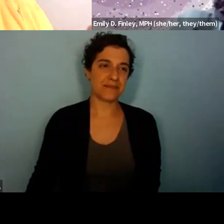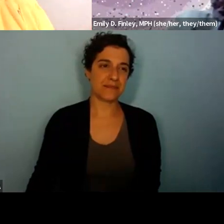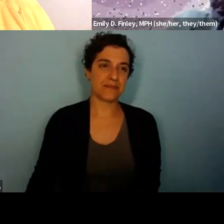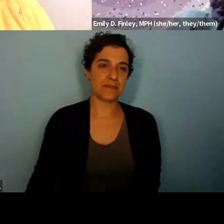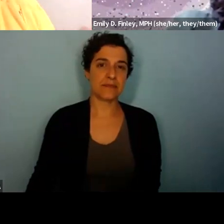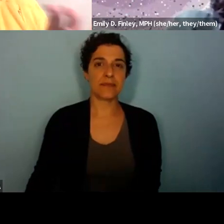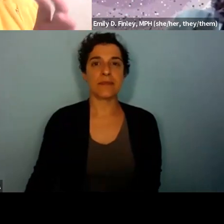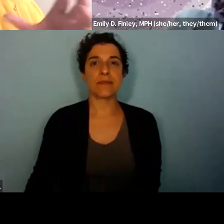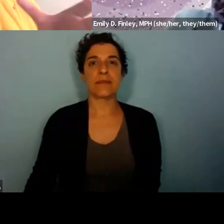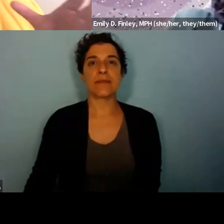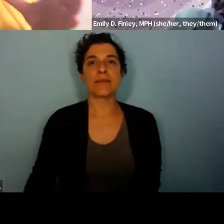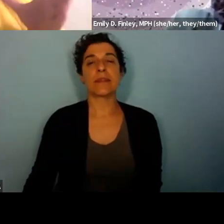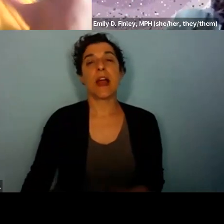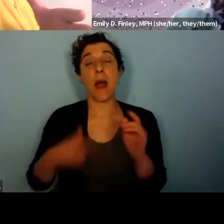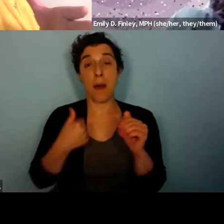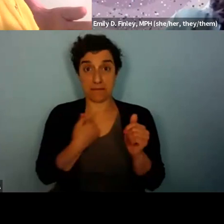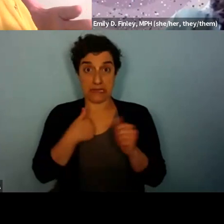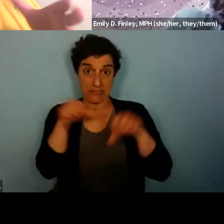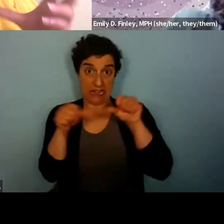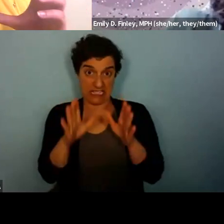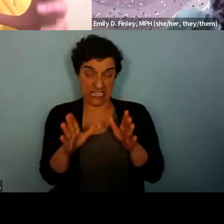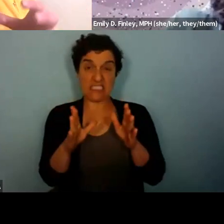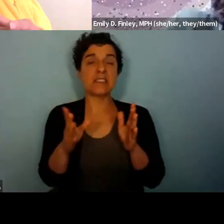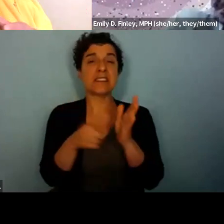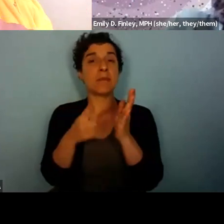went through the hard sciences, we just think of